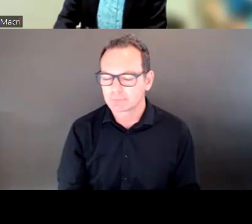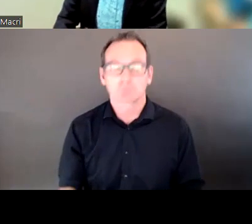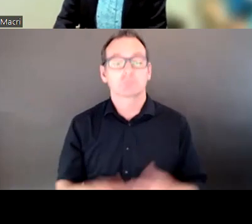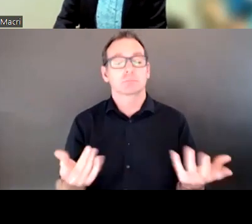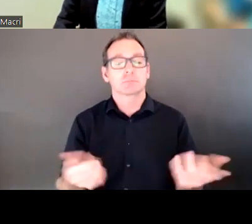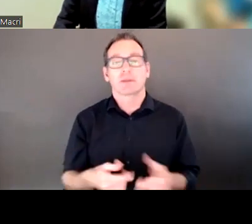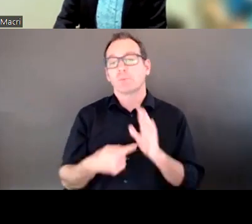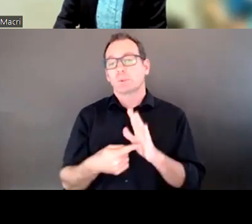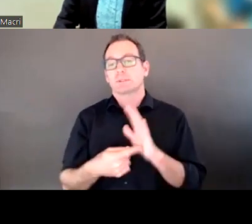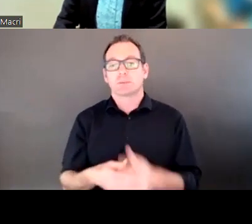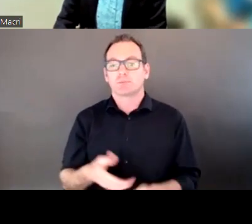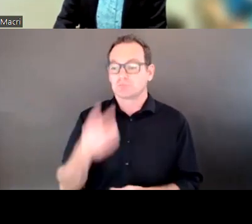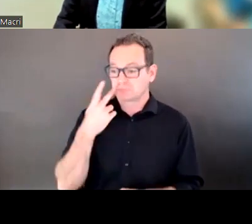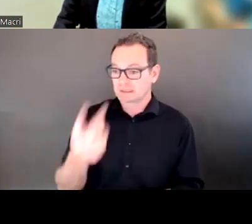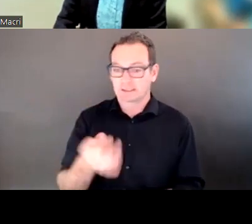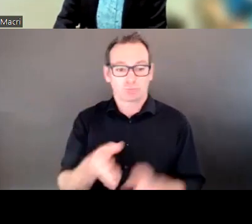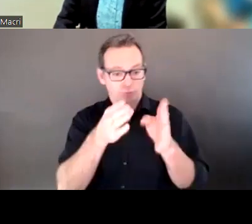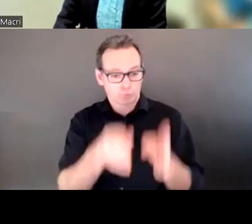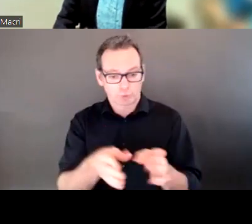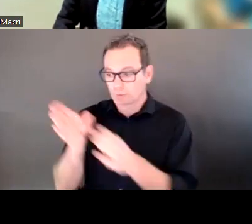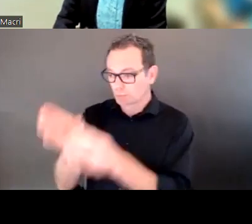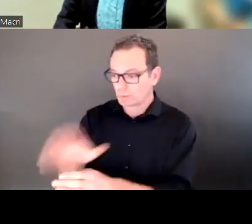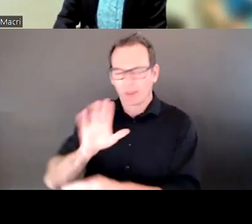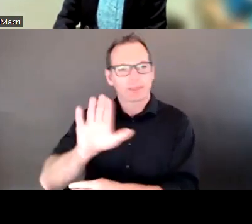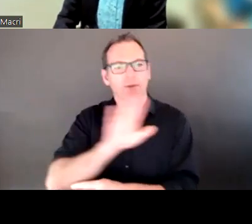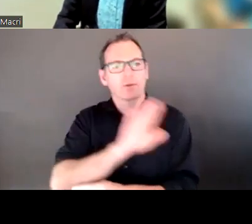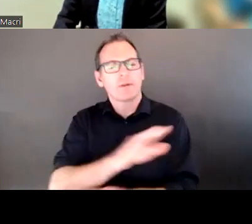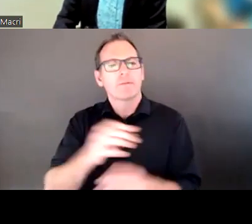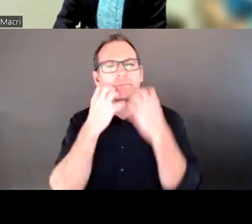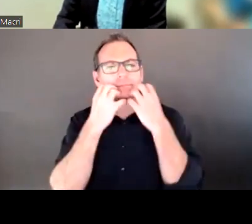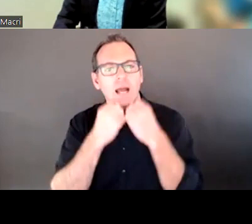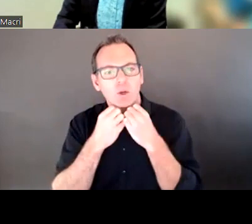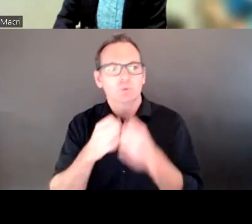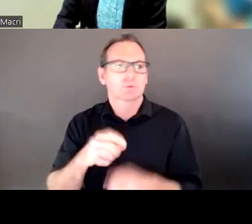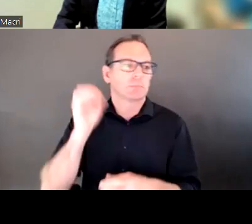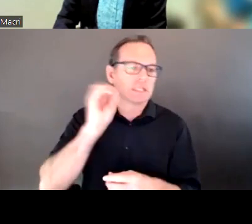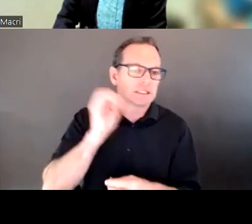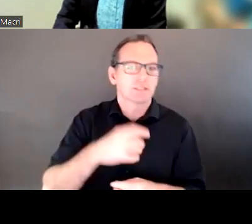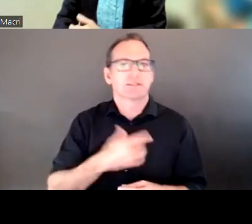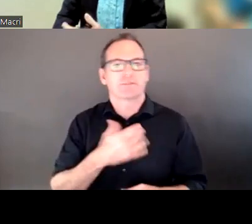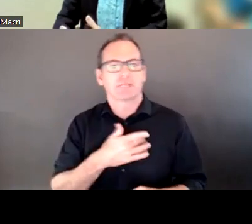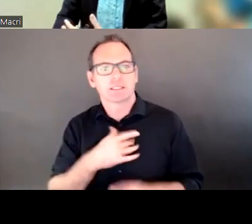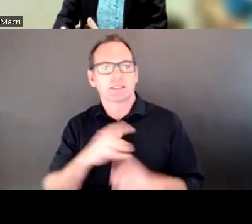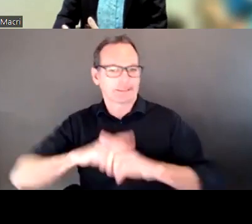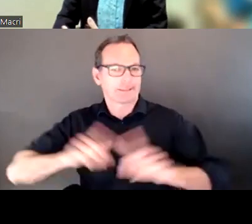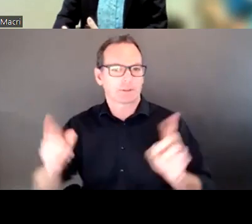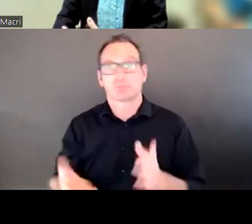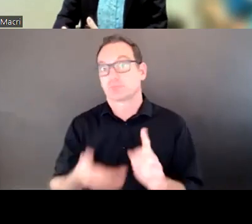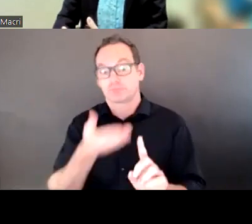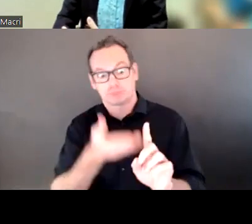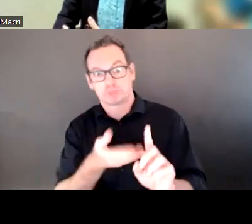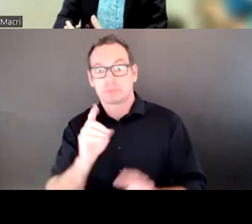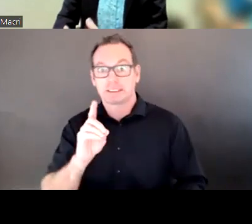values, beliefs, goals, or difficult alternatives. So for instance, in the case of Dave, he